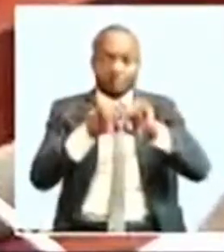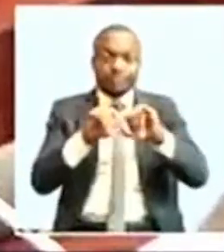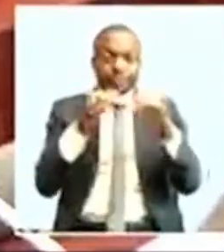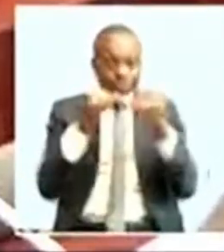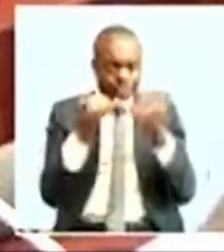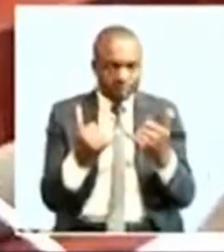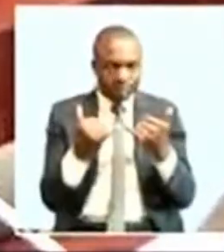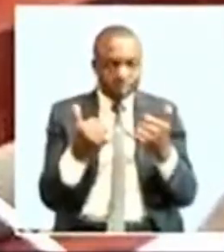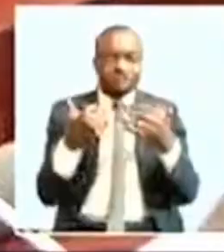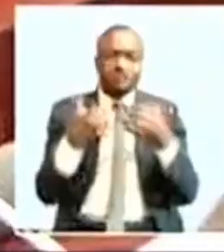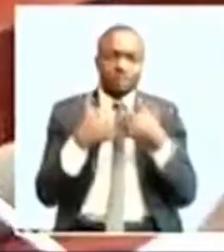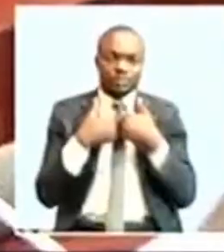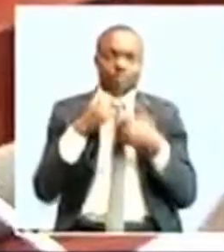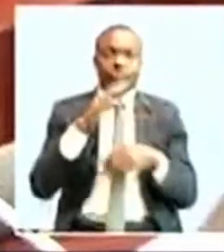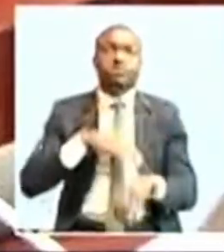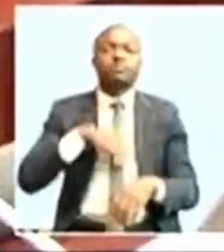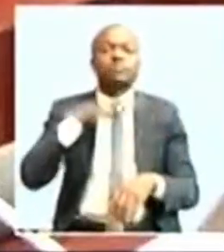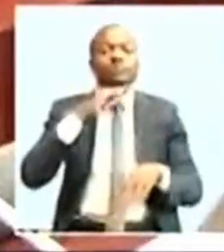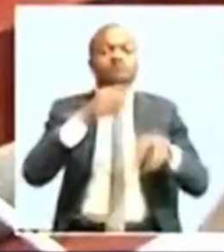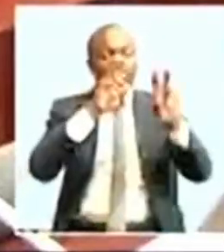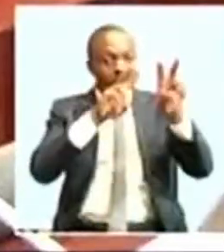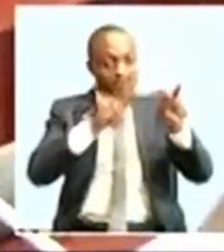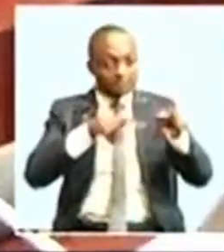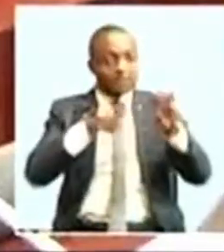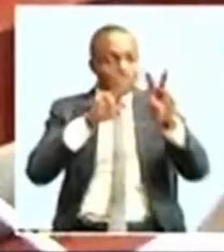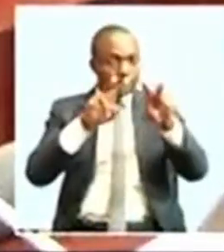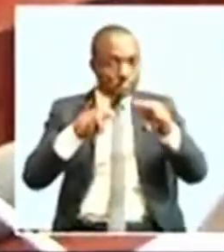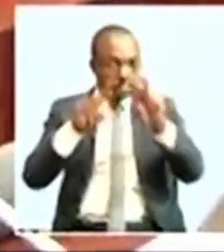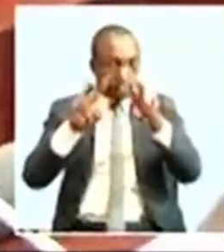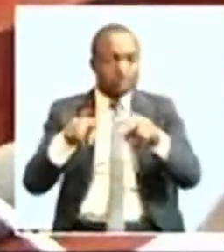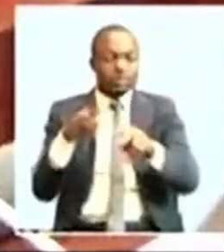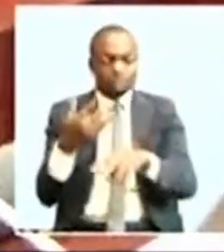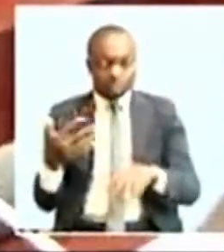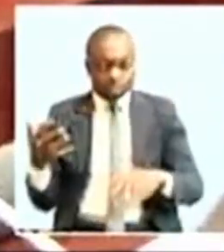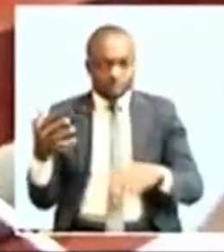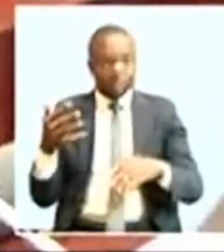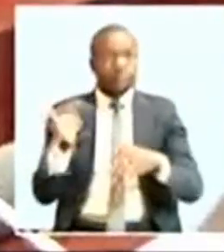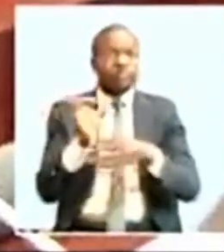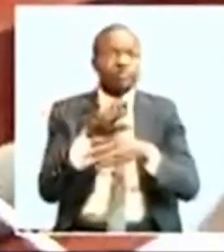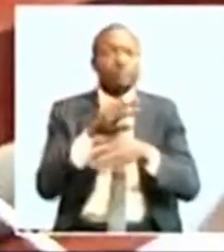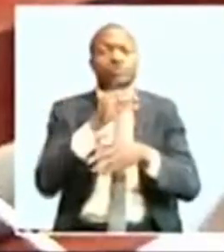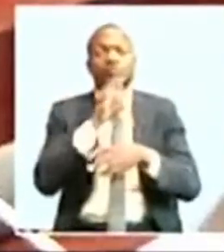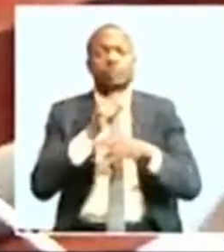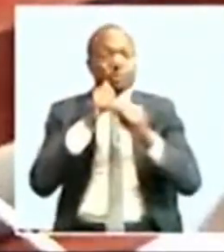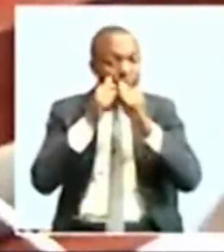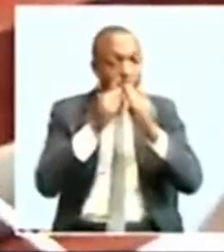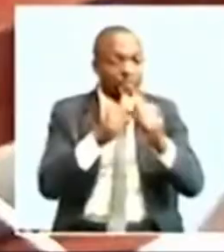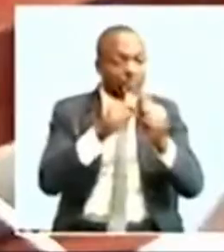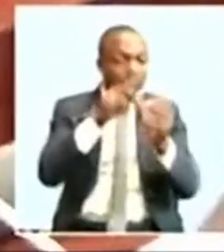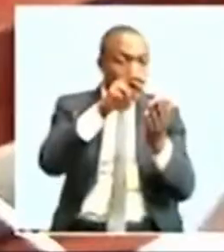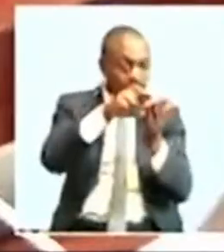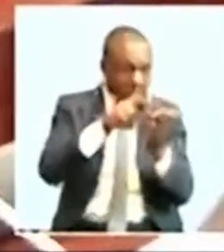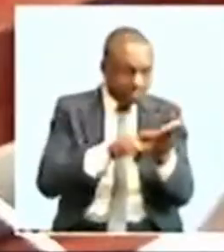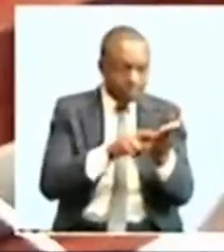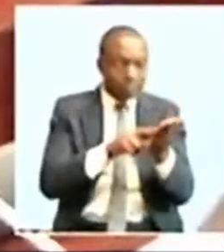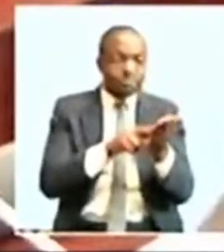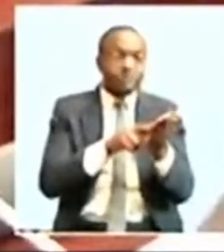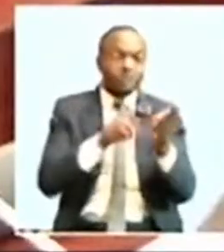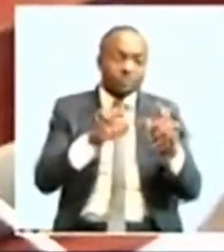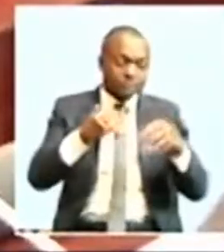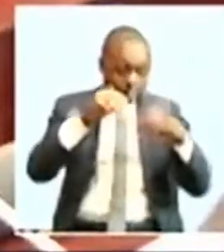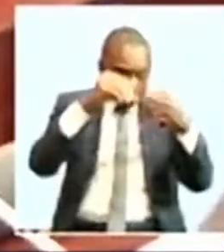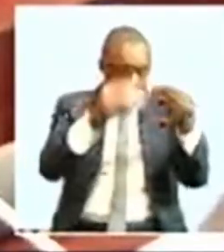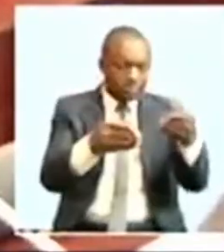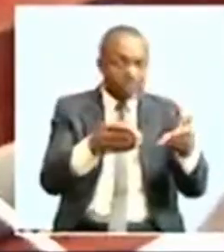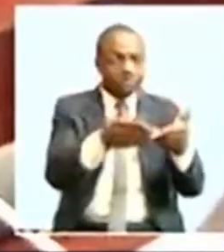to have an adequate monitoring mechanism that will ensure that the fishermen actually adhere to the rules and guidelines that are stipulated to